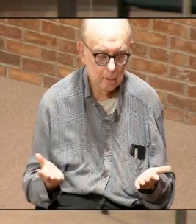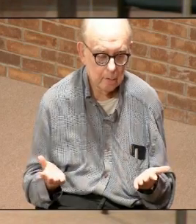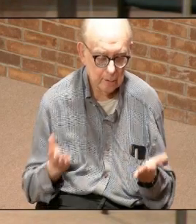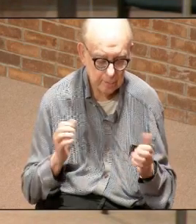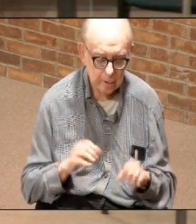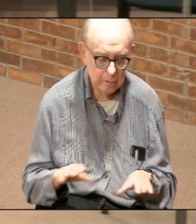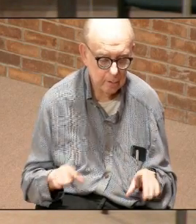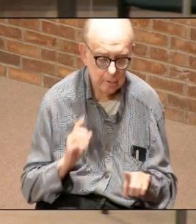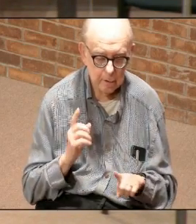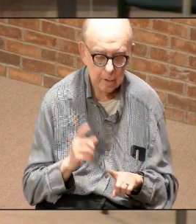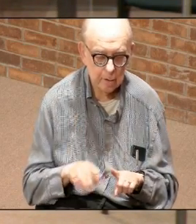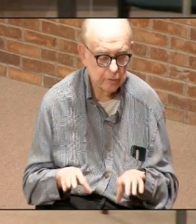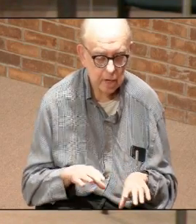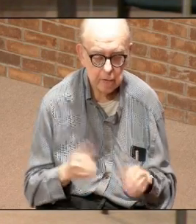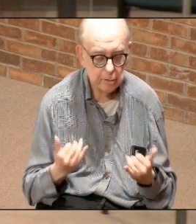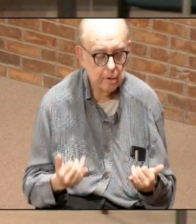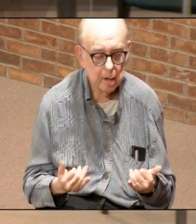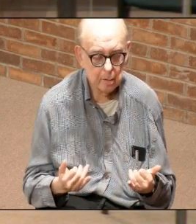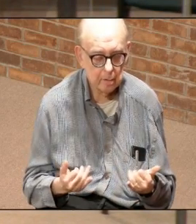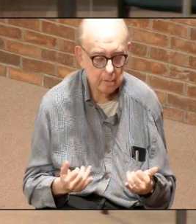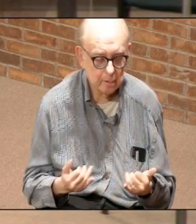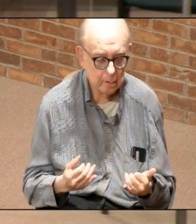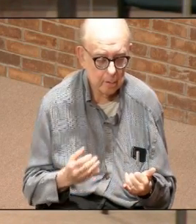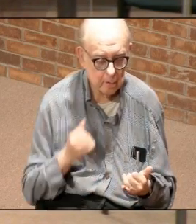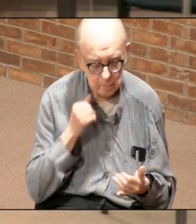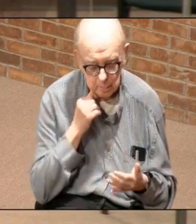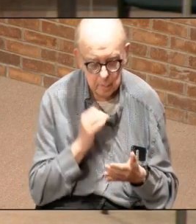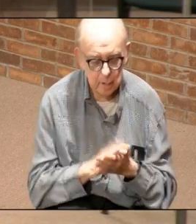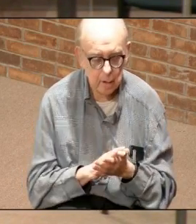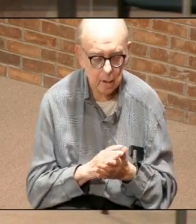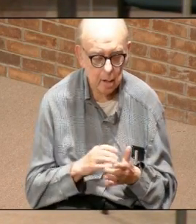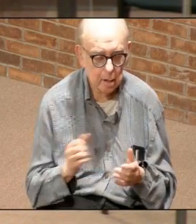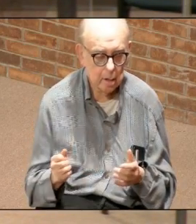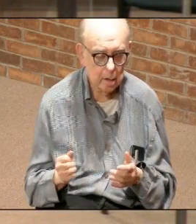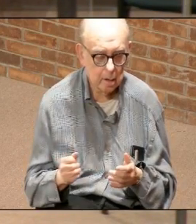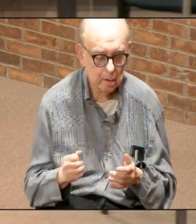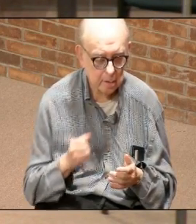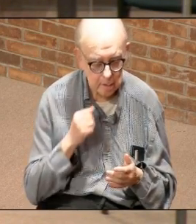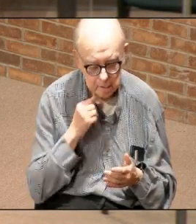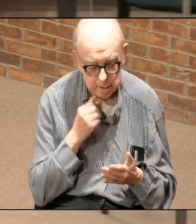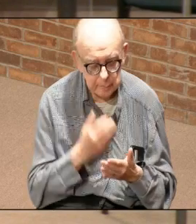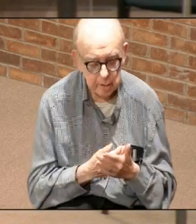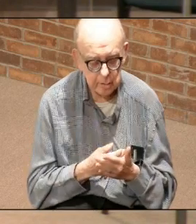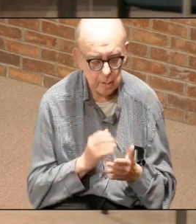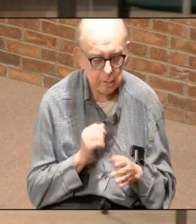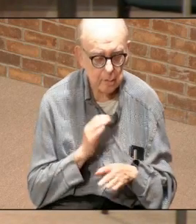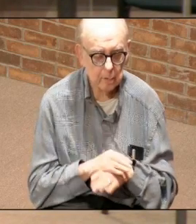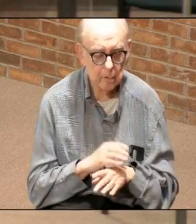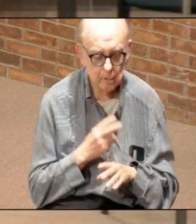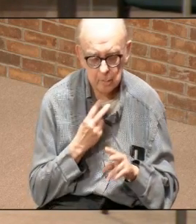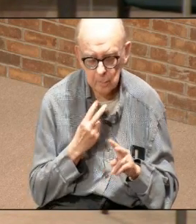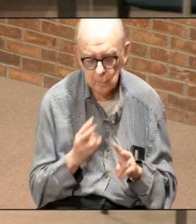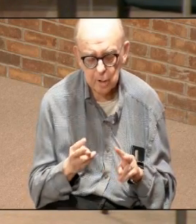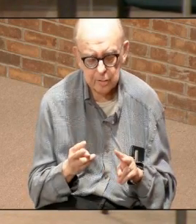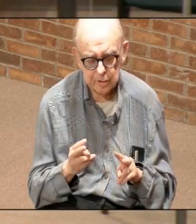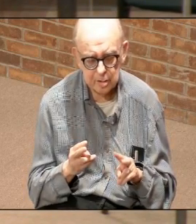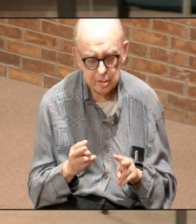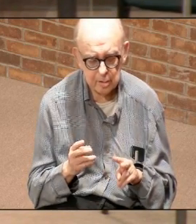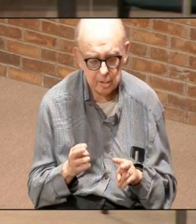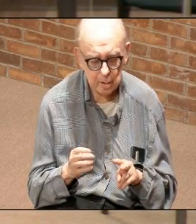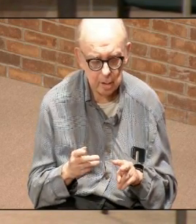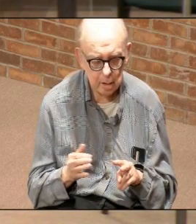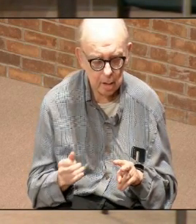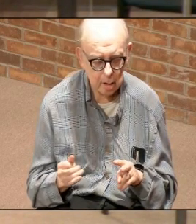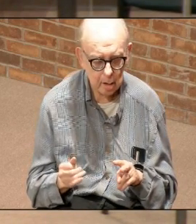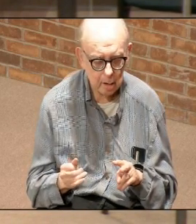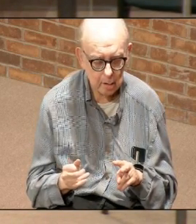able to do that she couldn't do anymore. Diana's taking her this night, and we're watching her, and